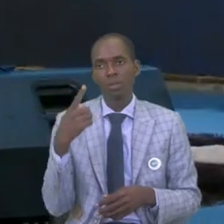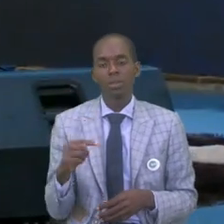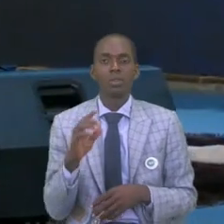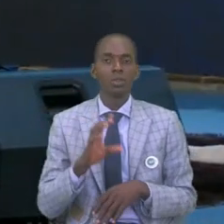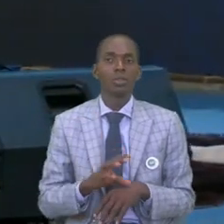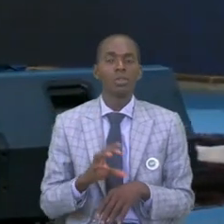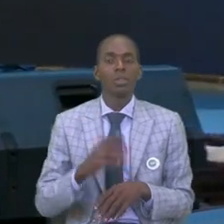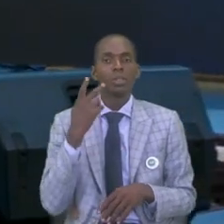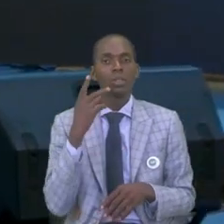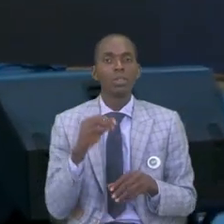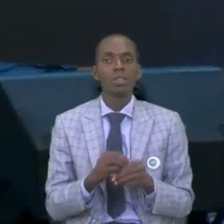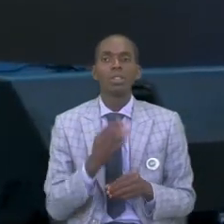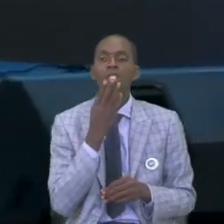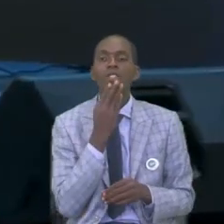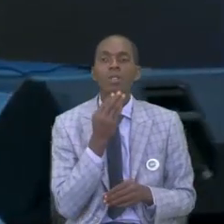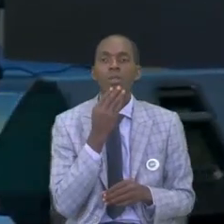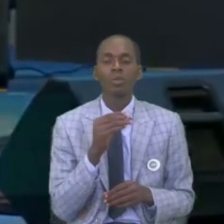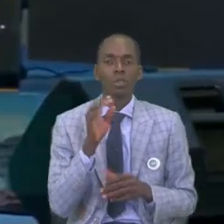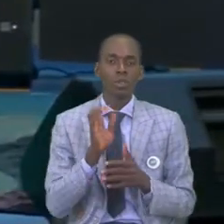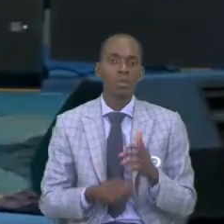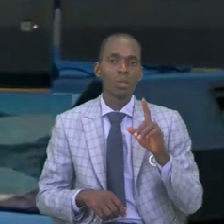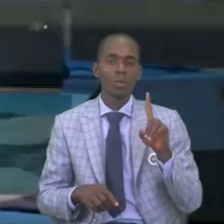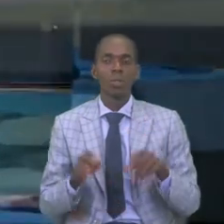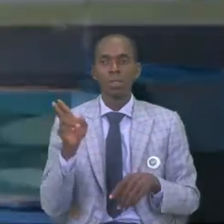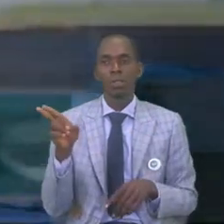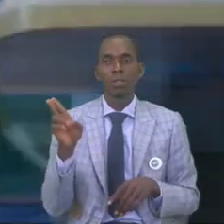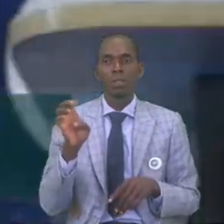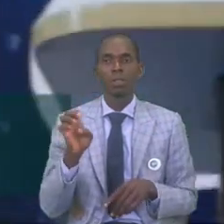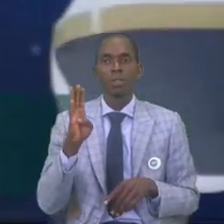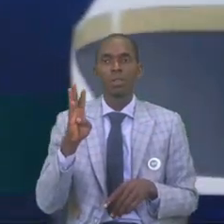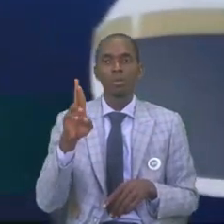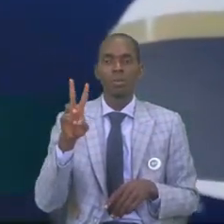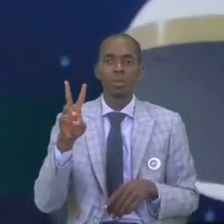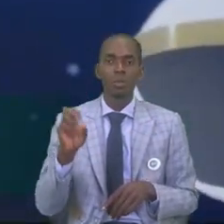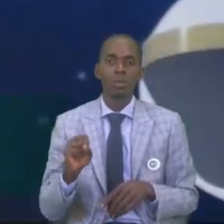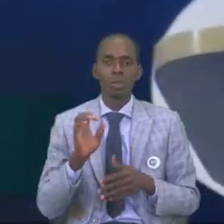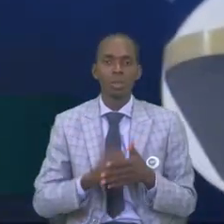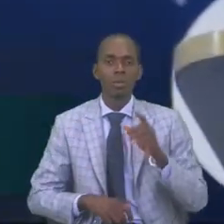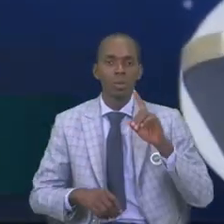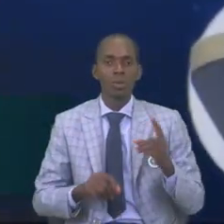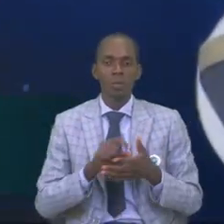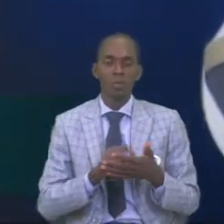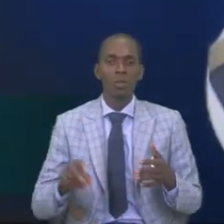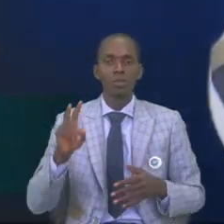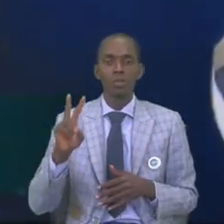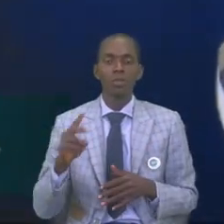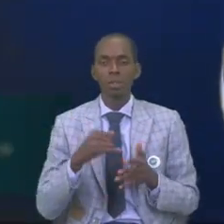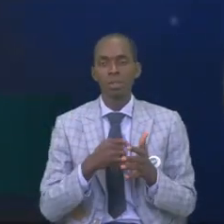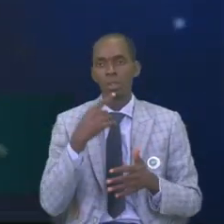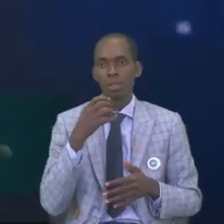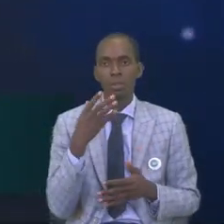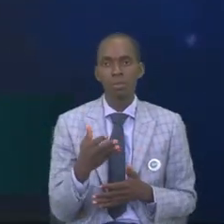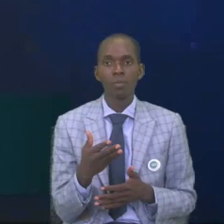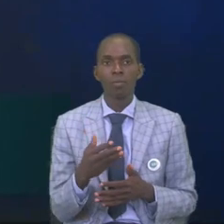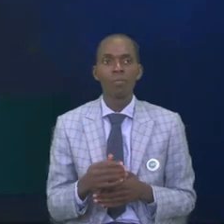at Hebrews chapter 1 and we're looking at verse 2. Hebrews chapter 1, reading from verse 2. Yes,